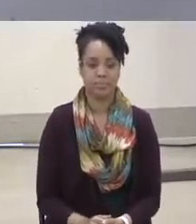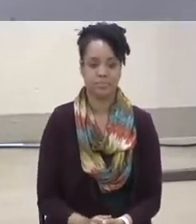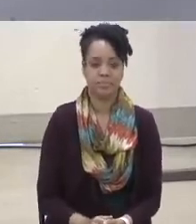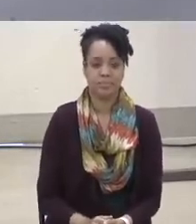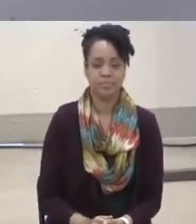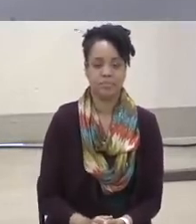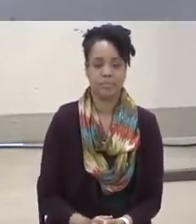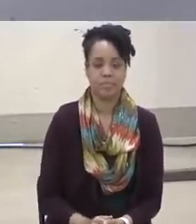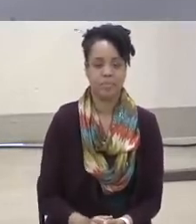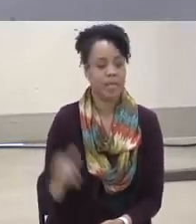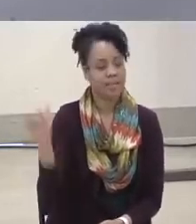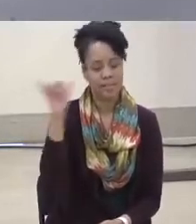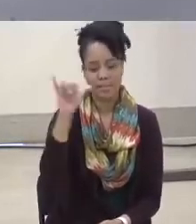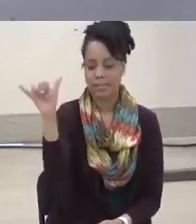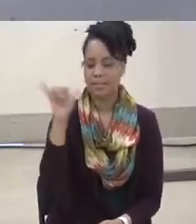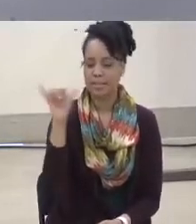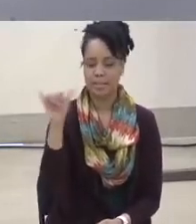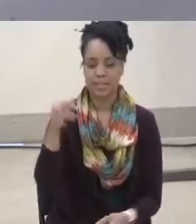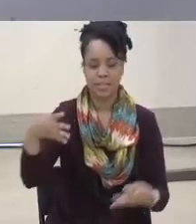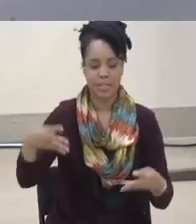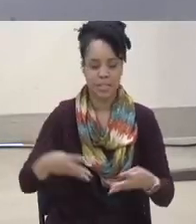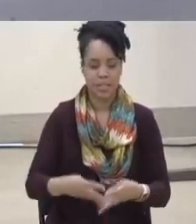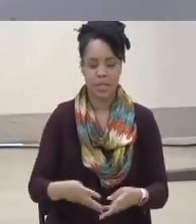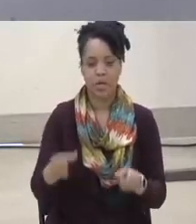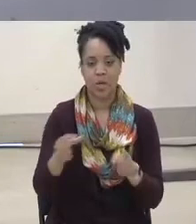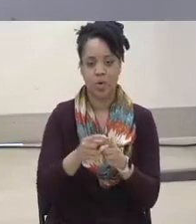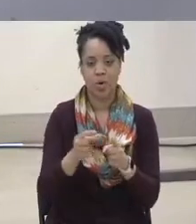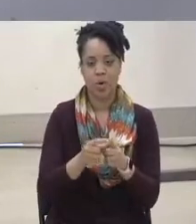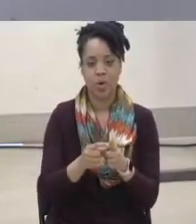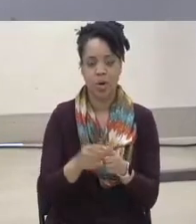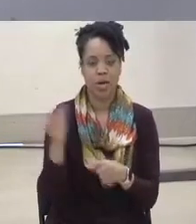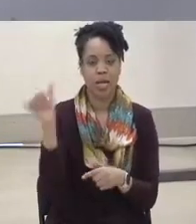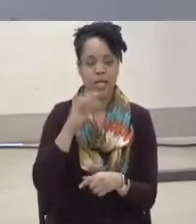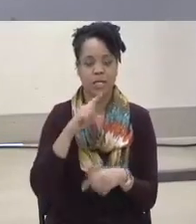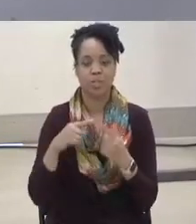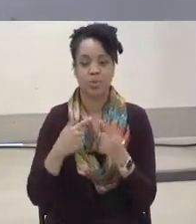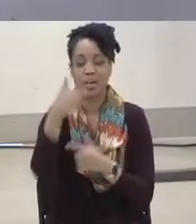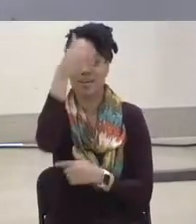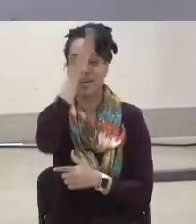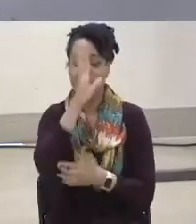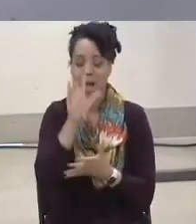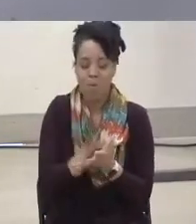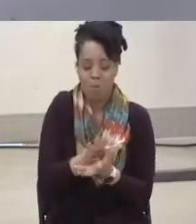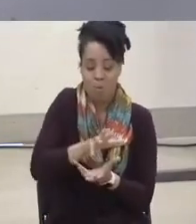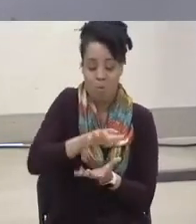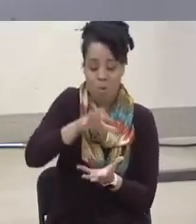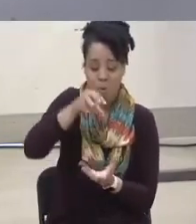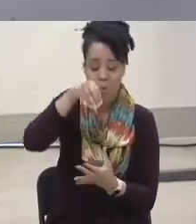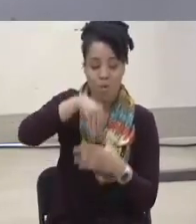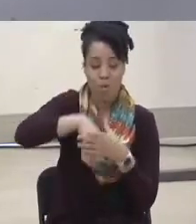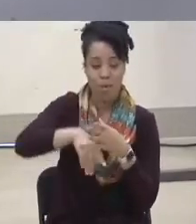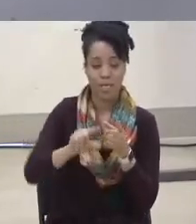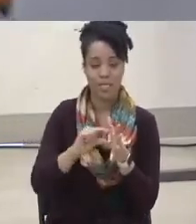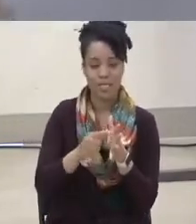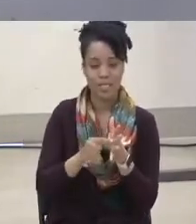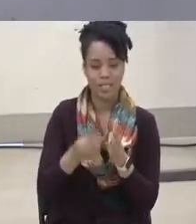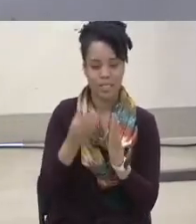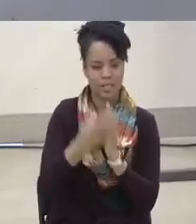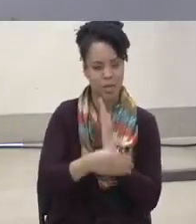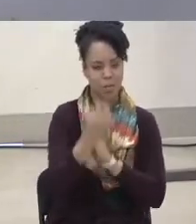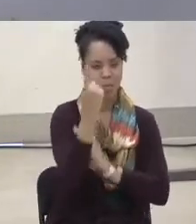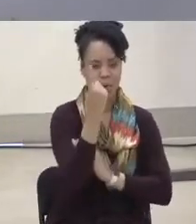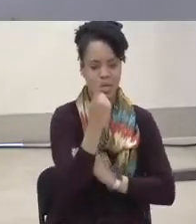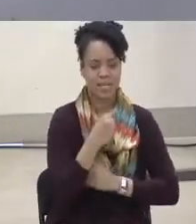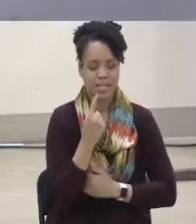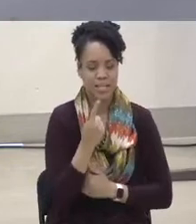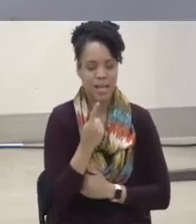CAN. It is the same root word as when God created in Genesis chapter 1 and said, "It is so." Y